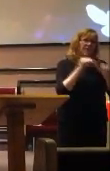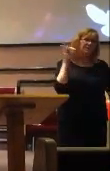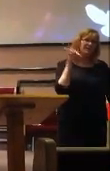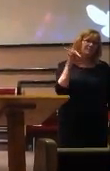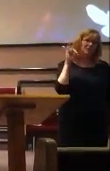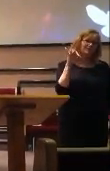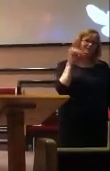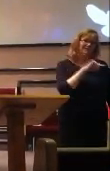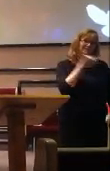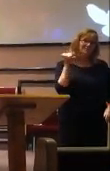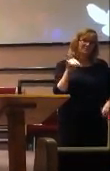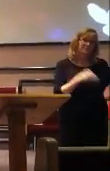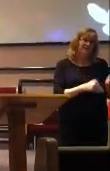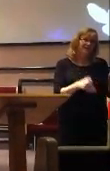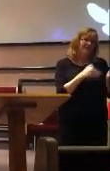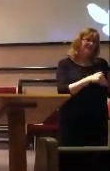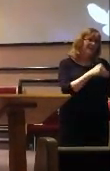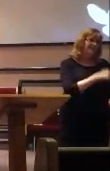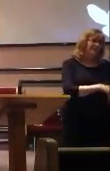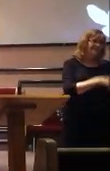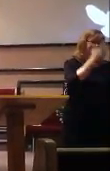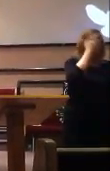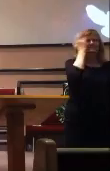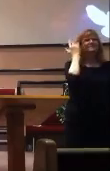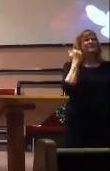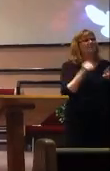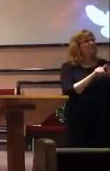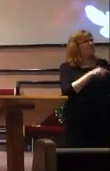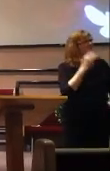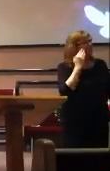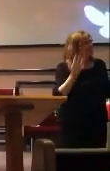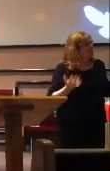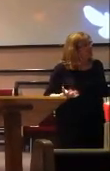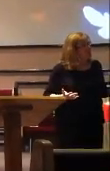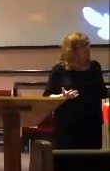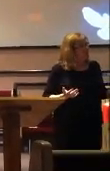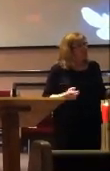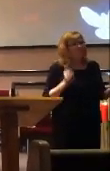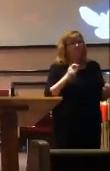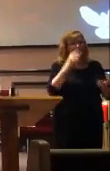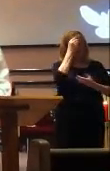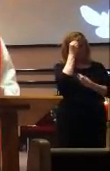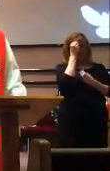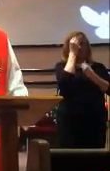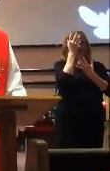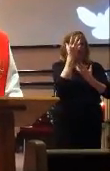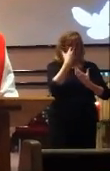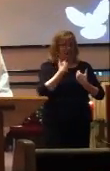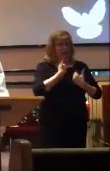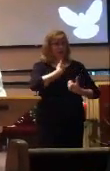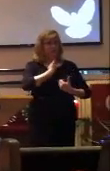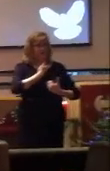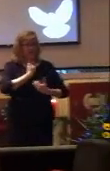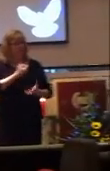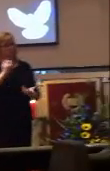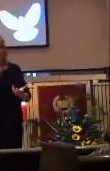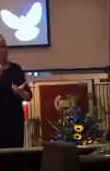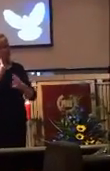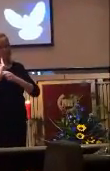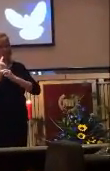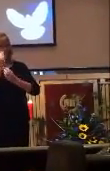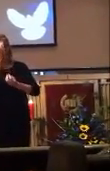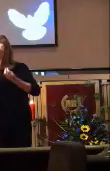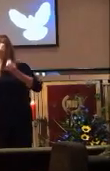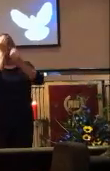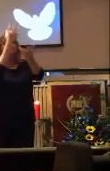until you get it, number one. But we also know it needs to move outside of ourselves. And we need to be